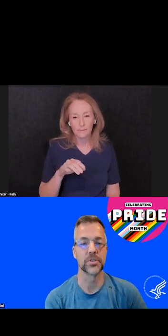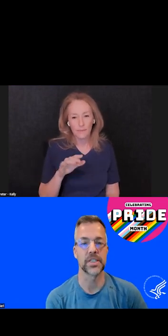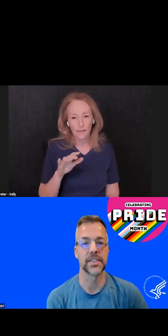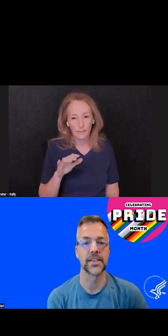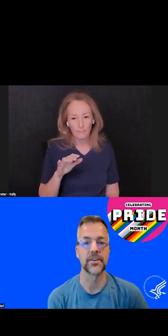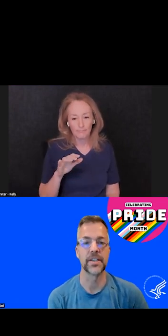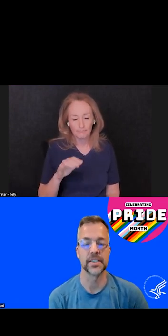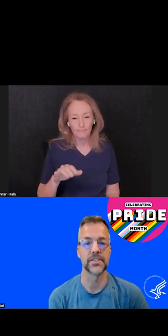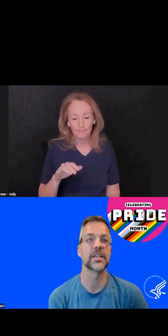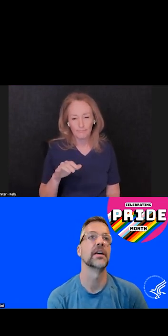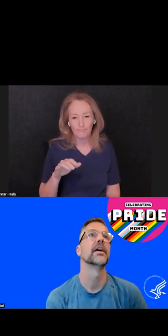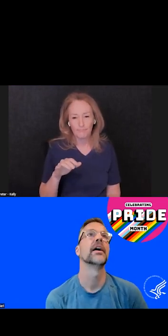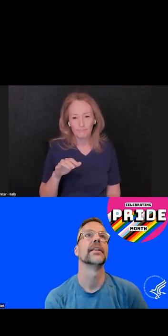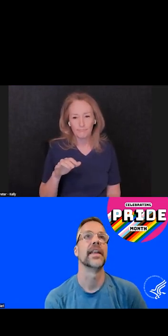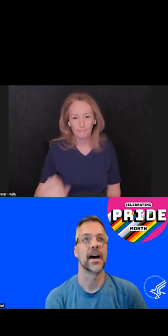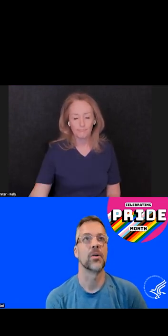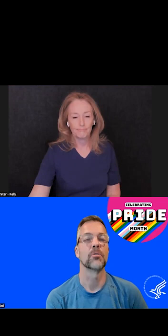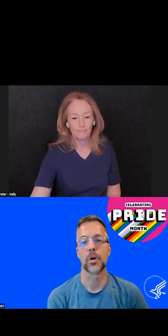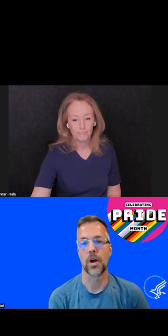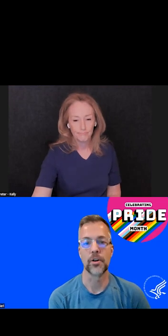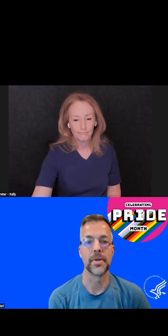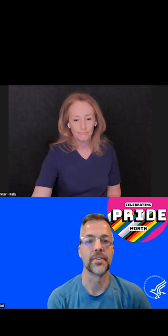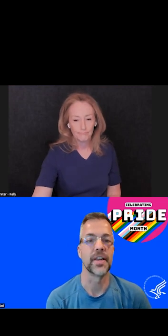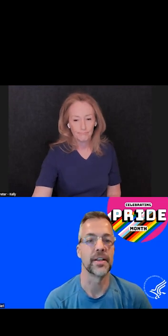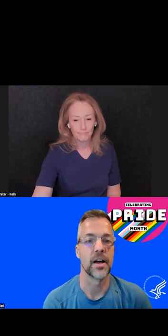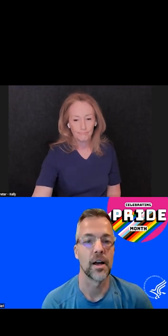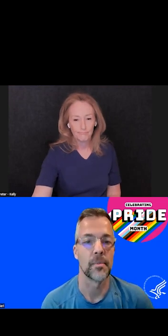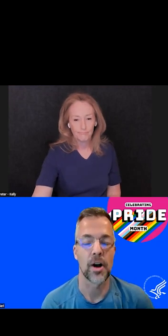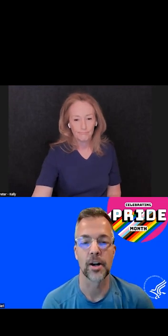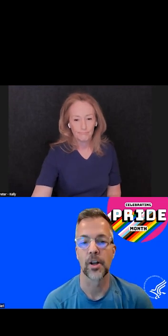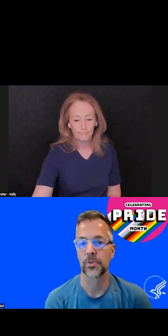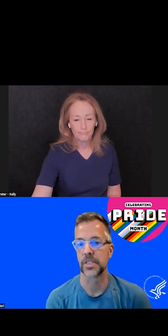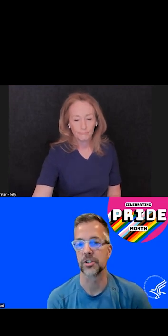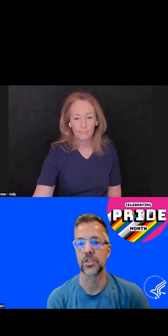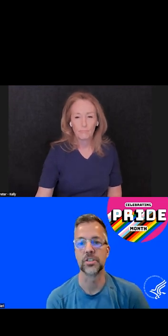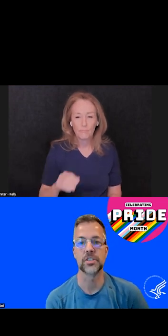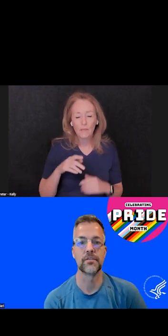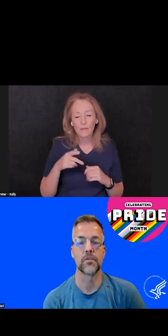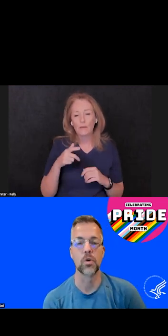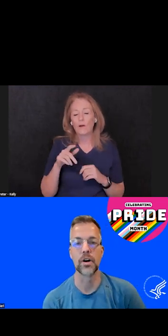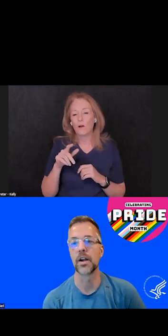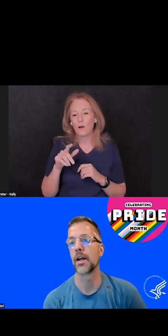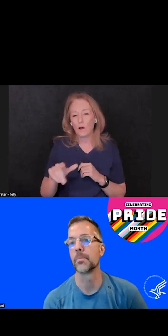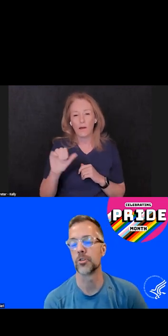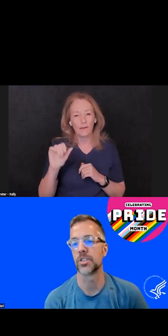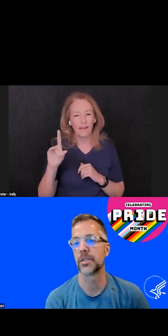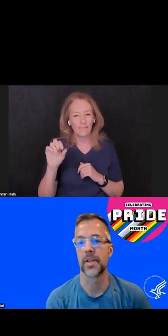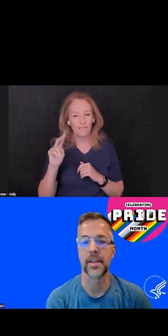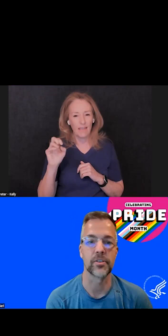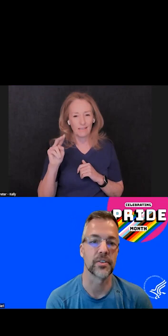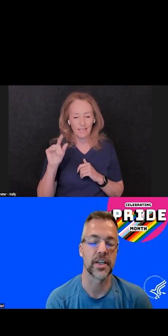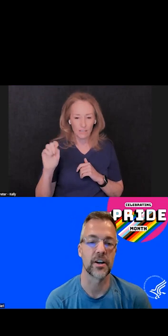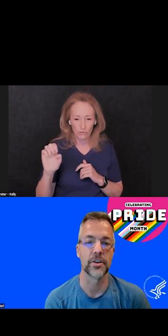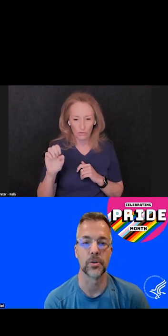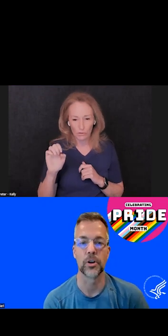they will see that there is now a requirement that prior authorizations for emergency